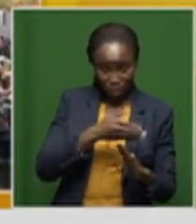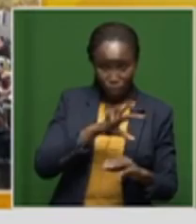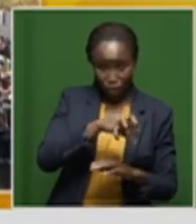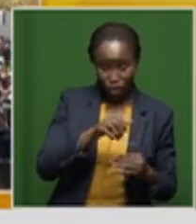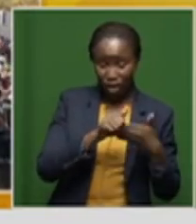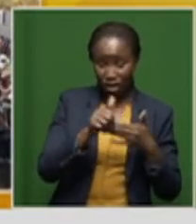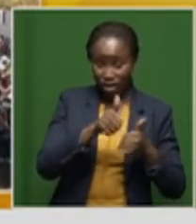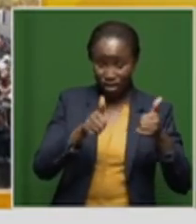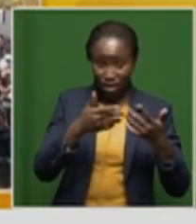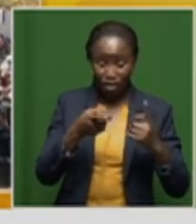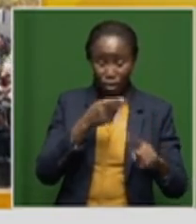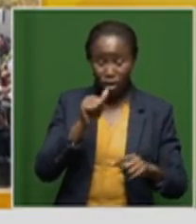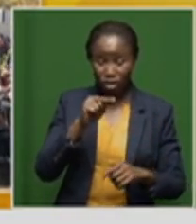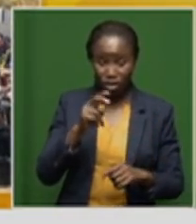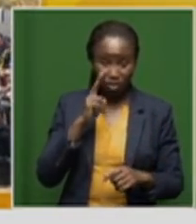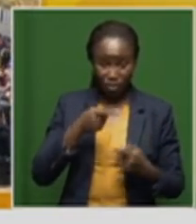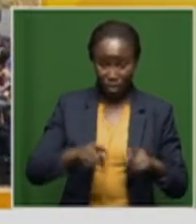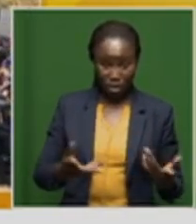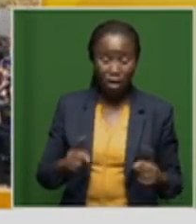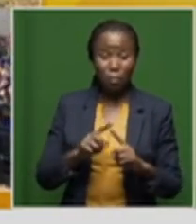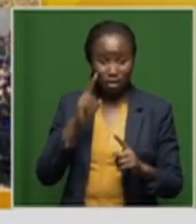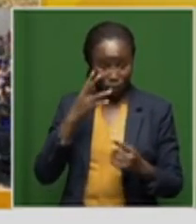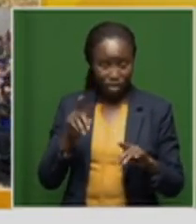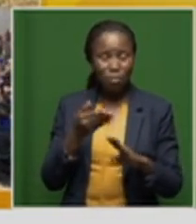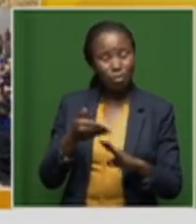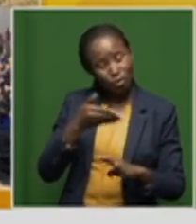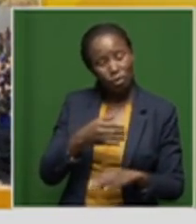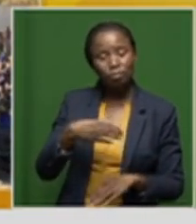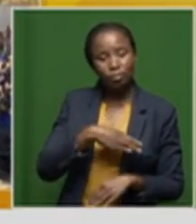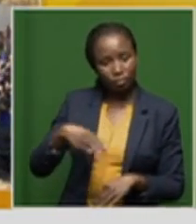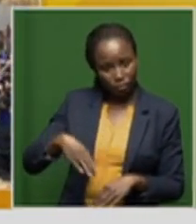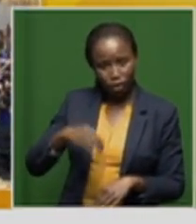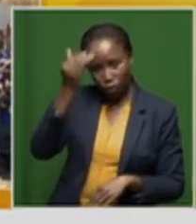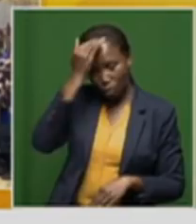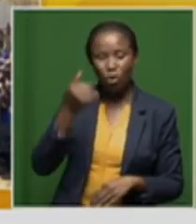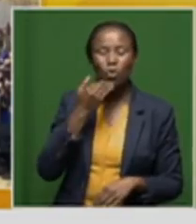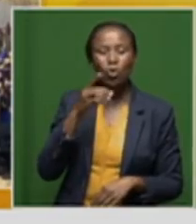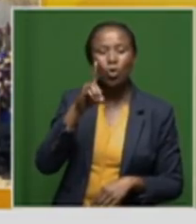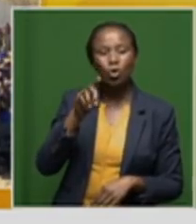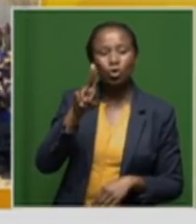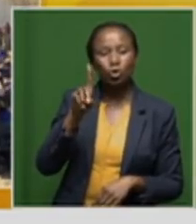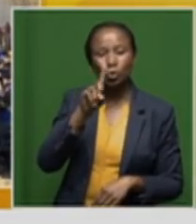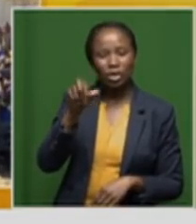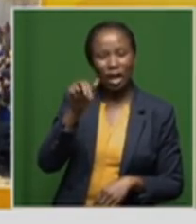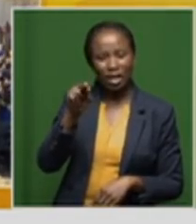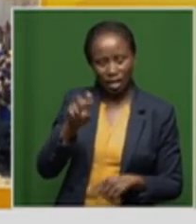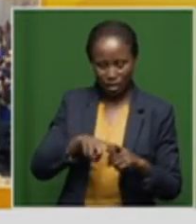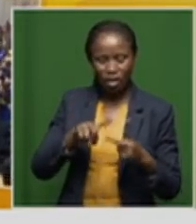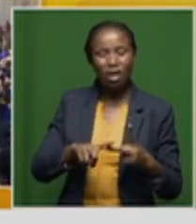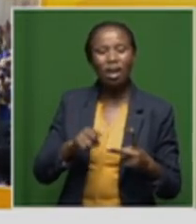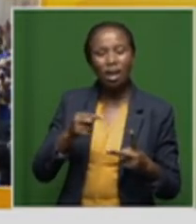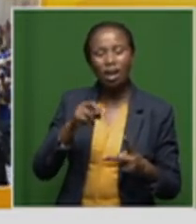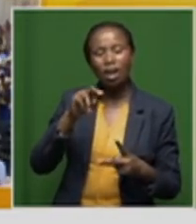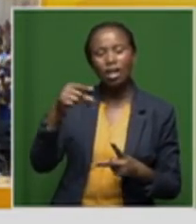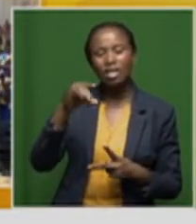of the ANC. We saw it when former President Jacob Zuma's son, Tutuzani, arrived. We saw it when Malusi Kigaba arrived and some